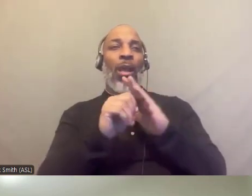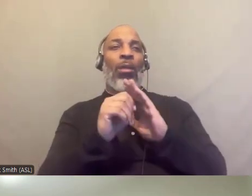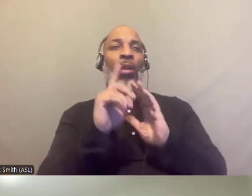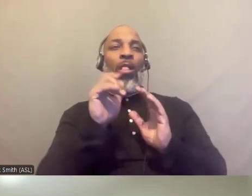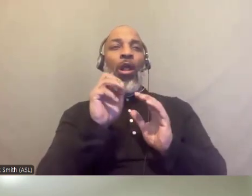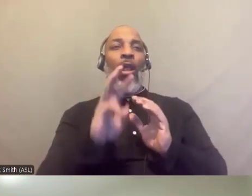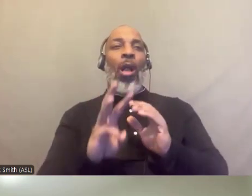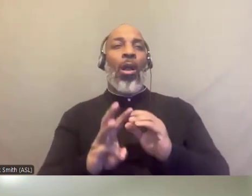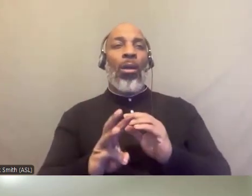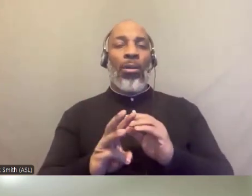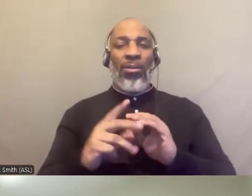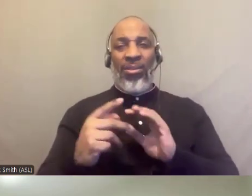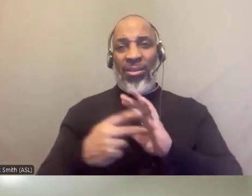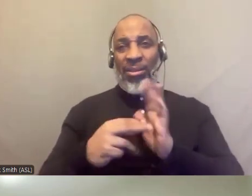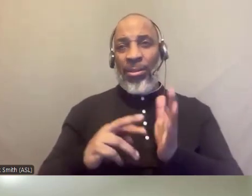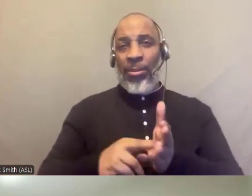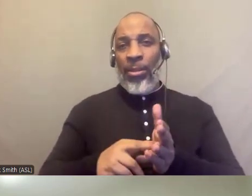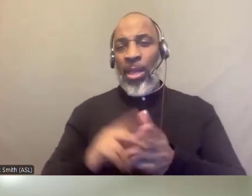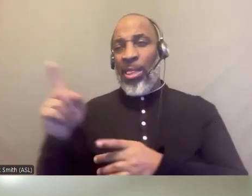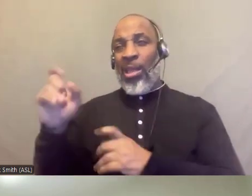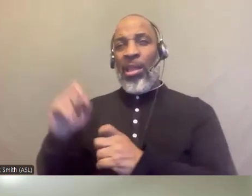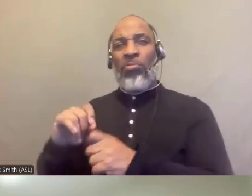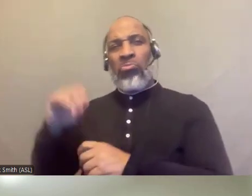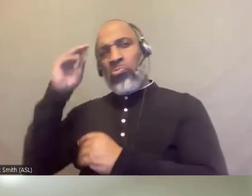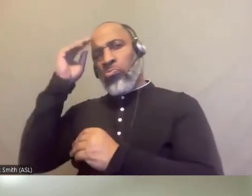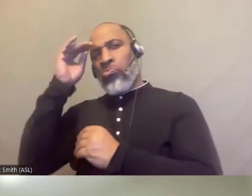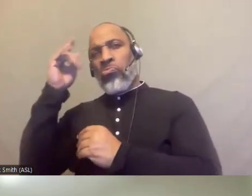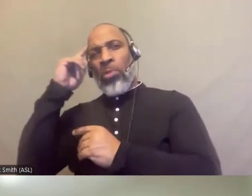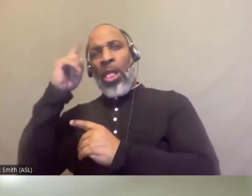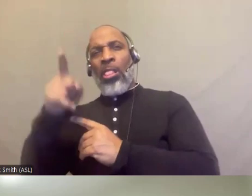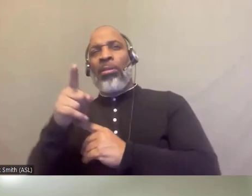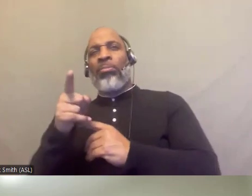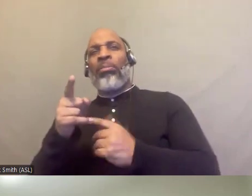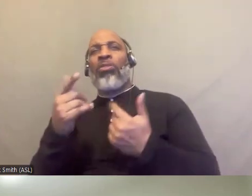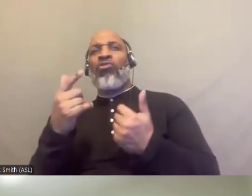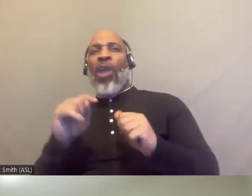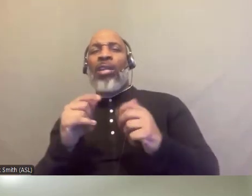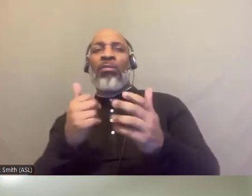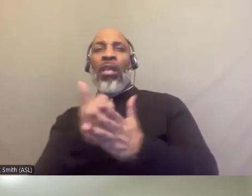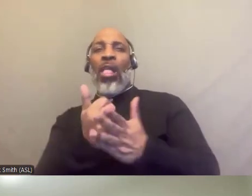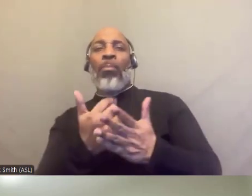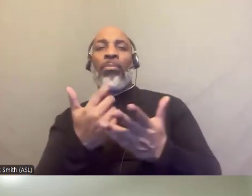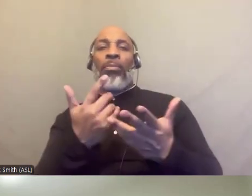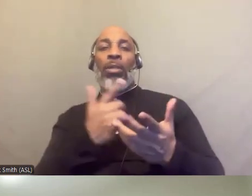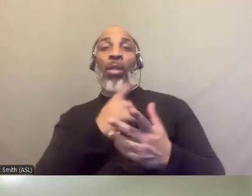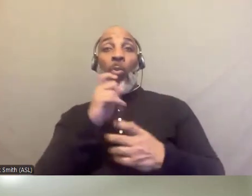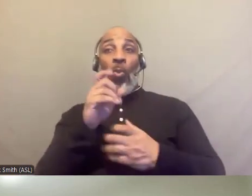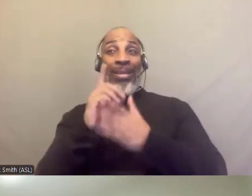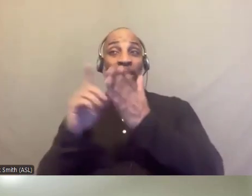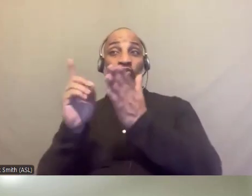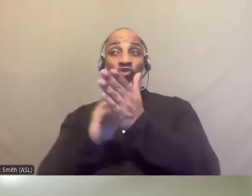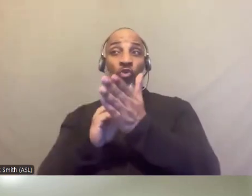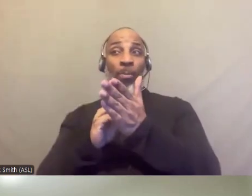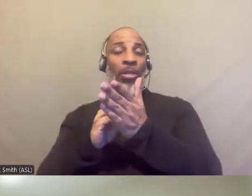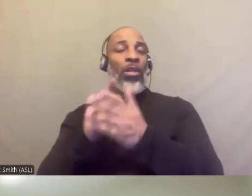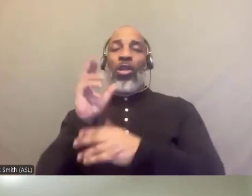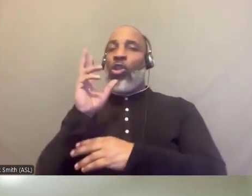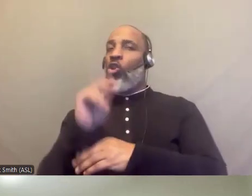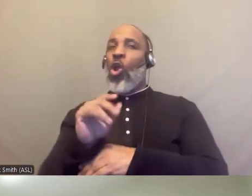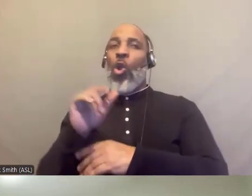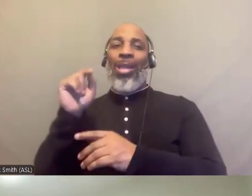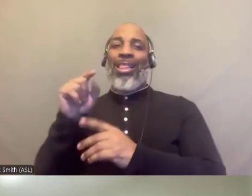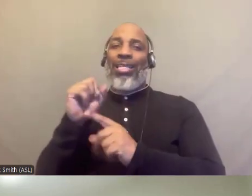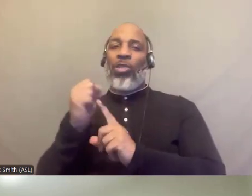That doesn't mean the employer still couldn't reconsider and apply, but the question was, would it be discriminatory? And the answer is, in this